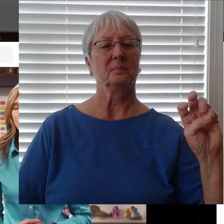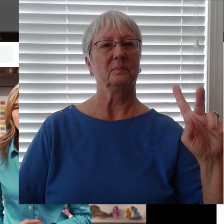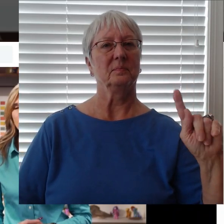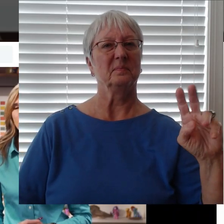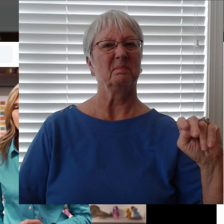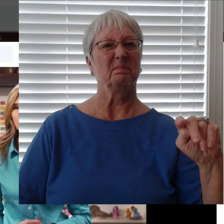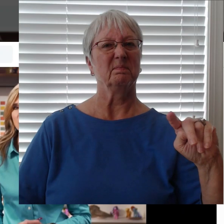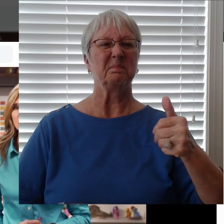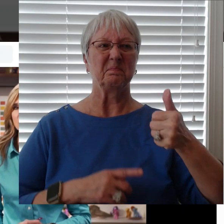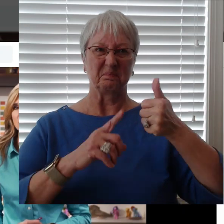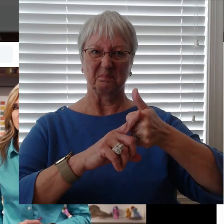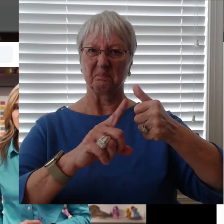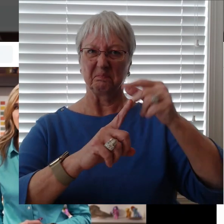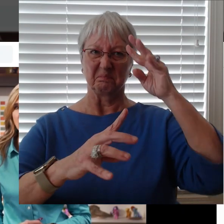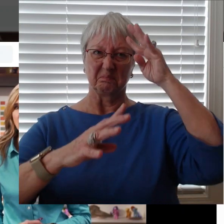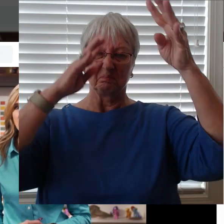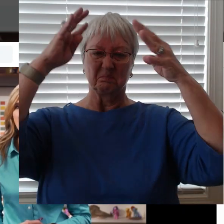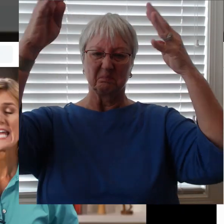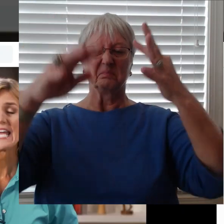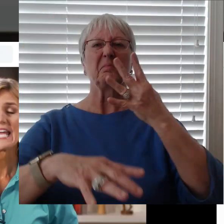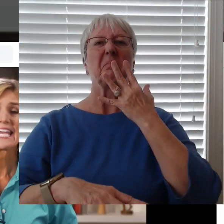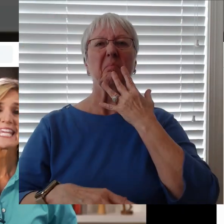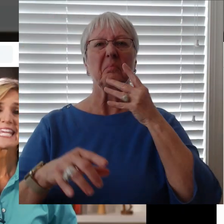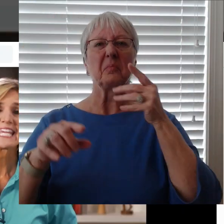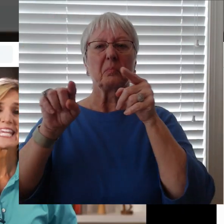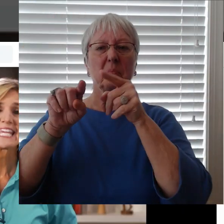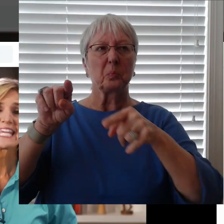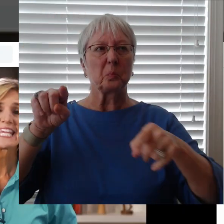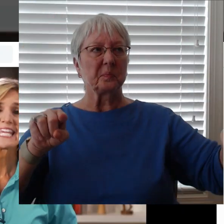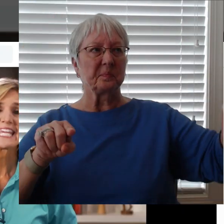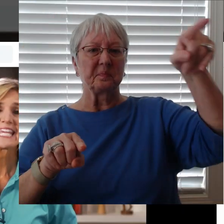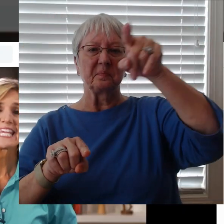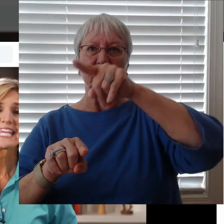the color wheel. He demonstrated that light alone